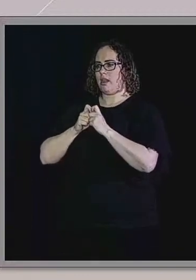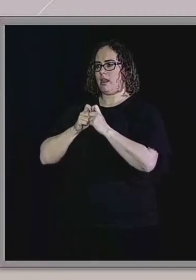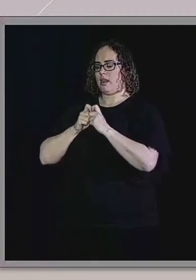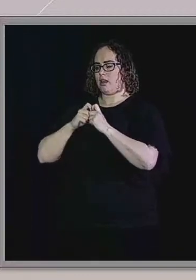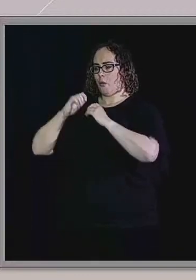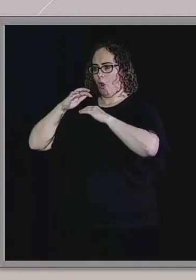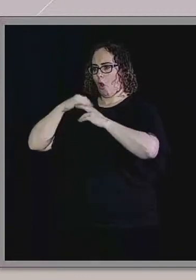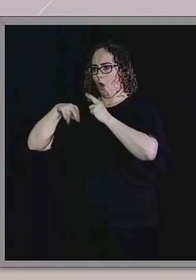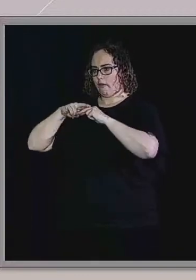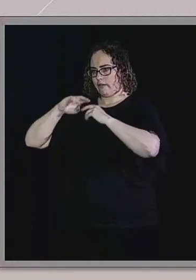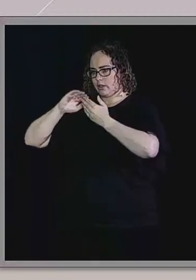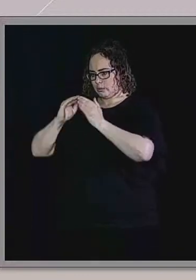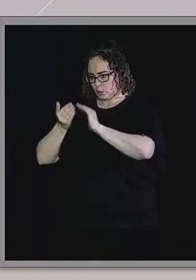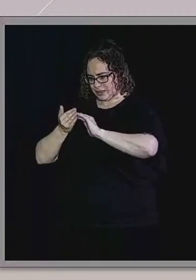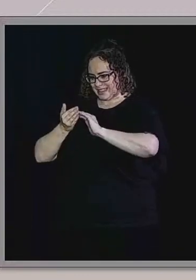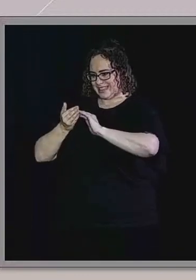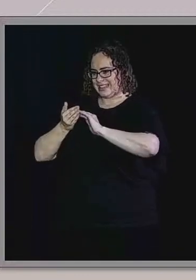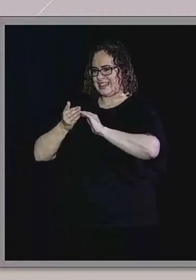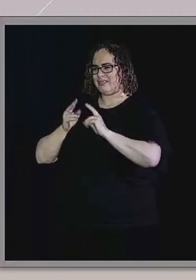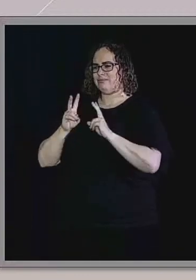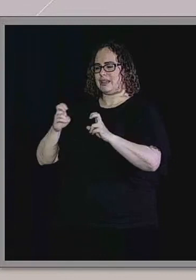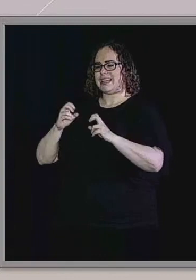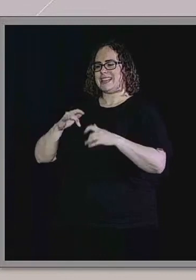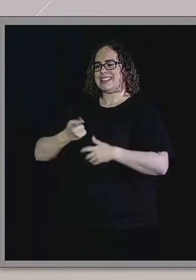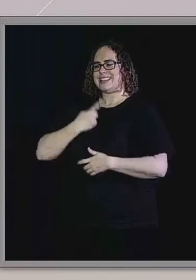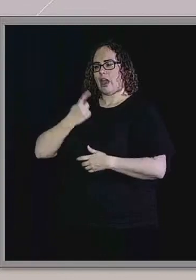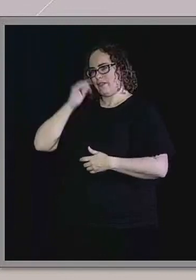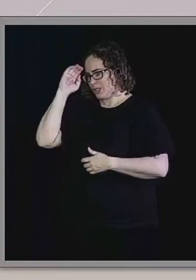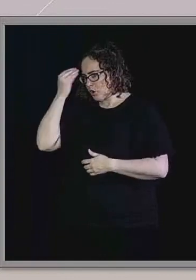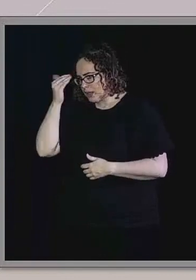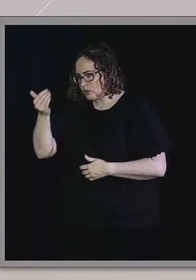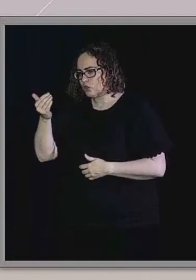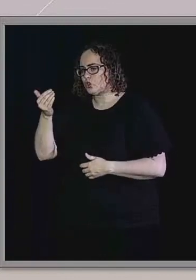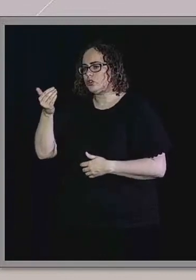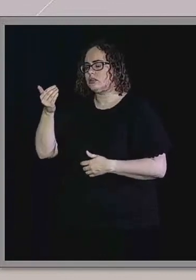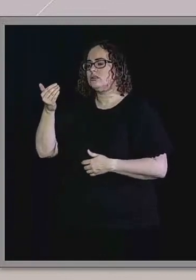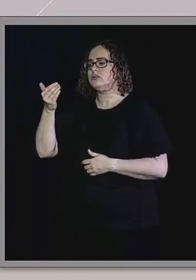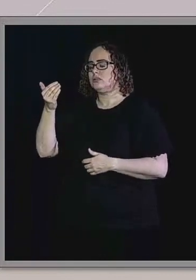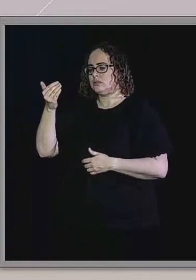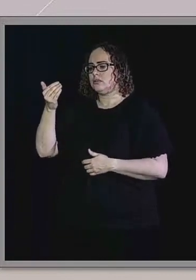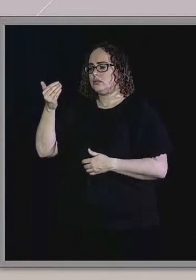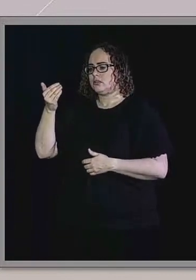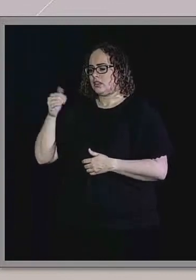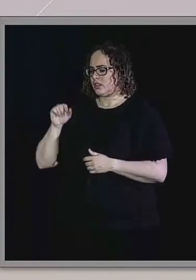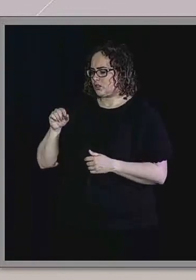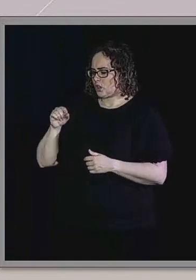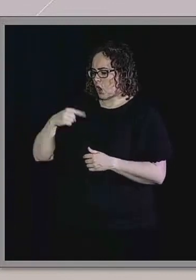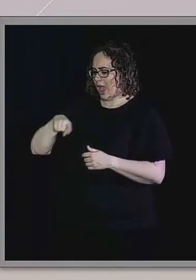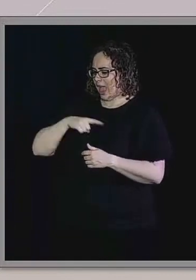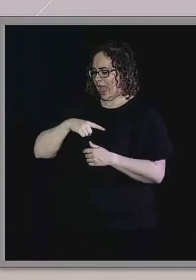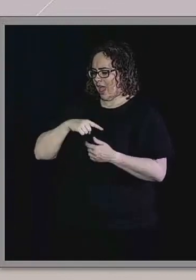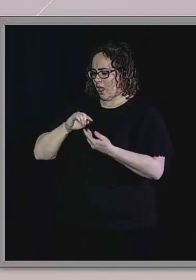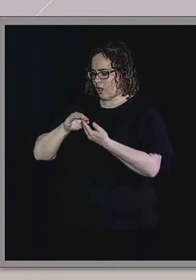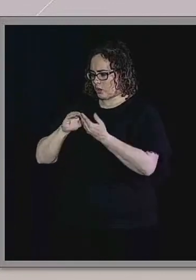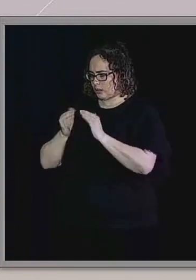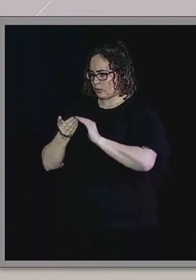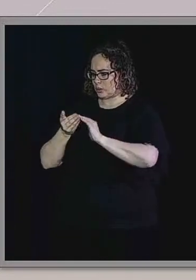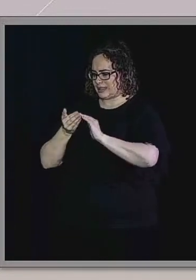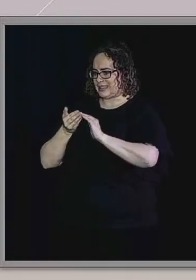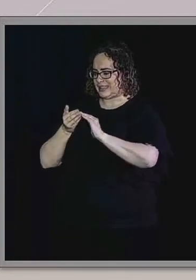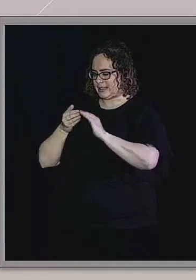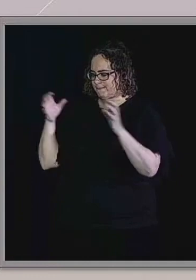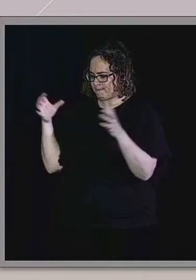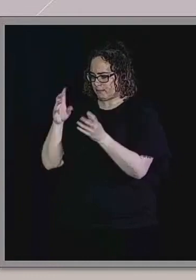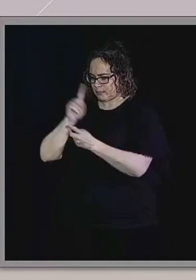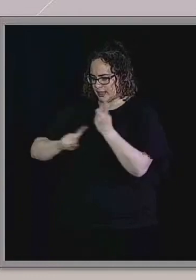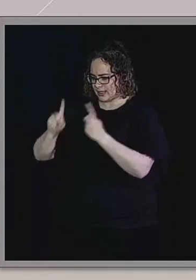install self-determination? So out of that became our, after having a community meeting, came our 3C principle, which is based